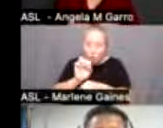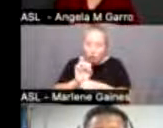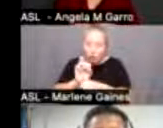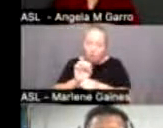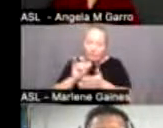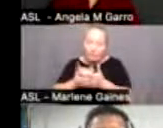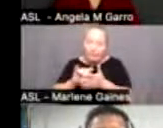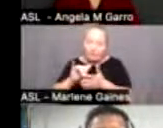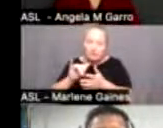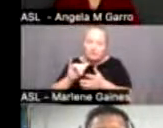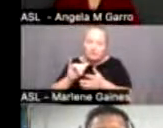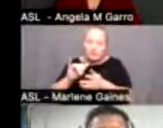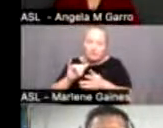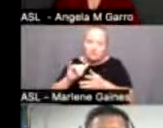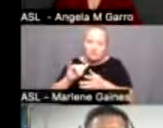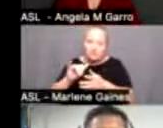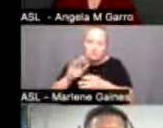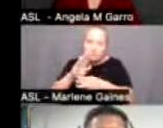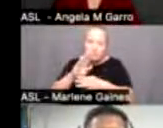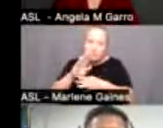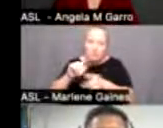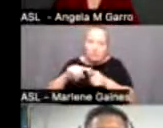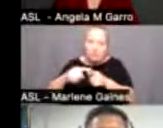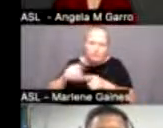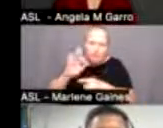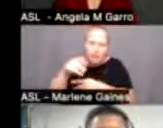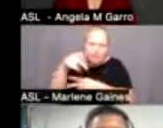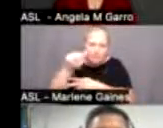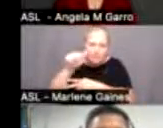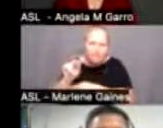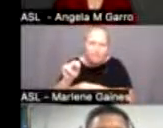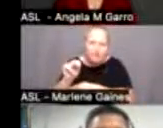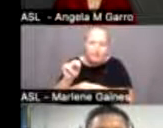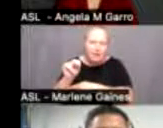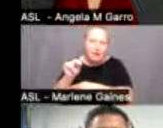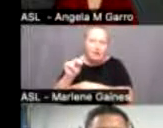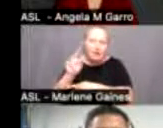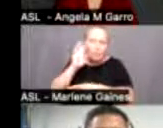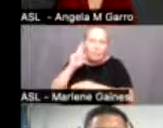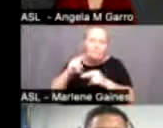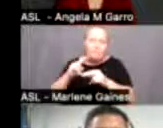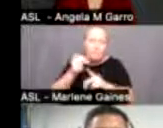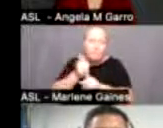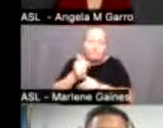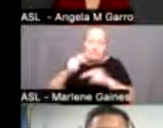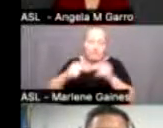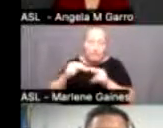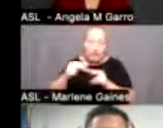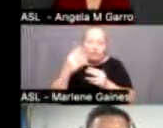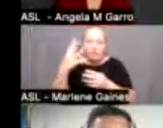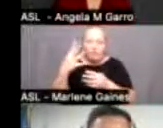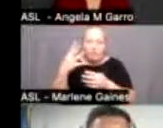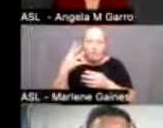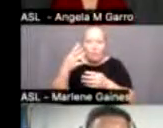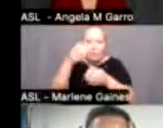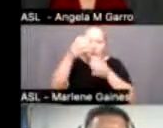being facilitated by PAN, that would really be built on the 4 pillars of community